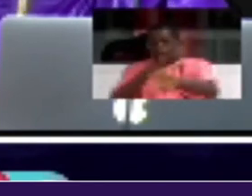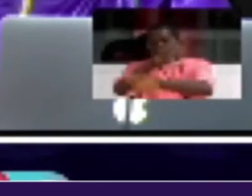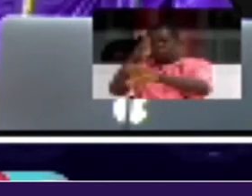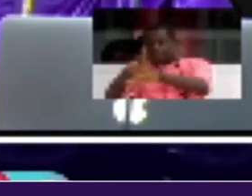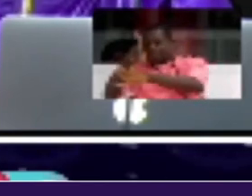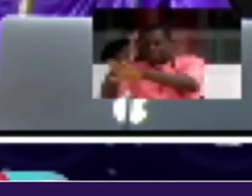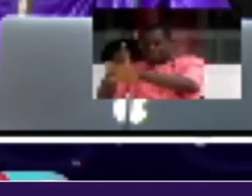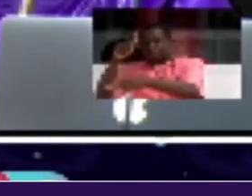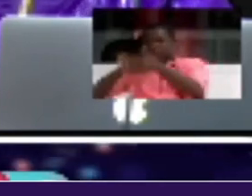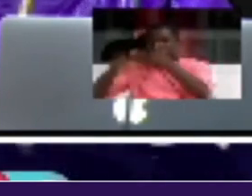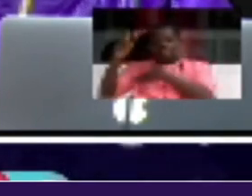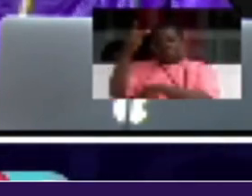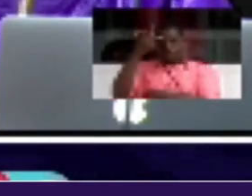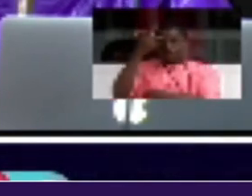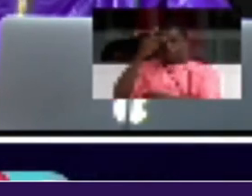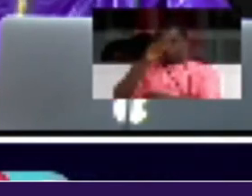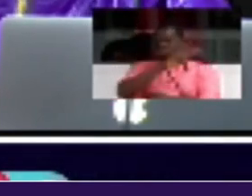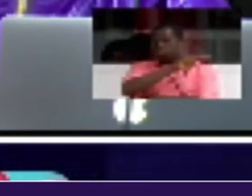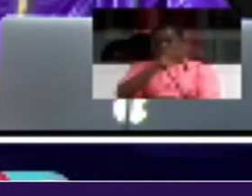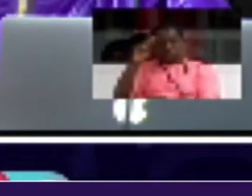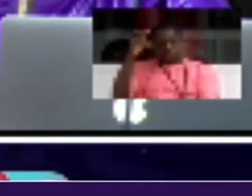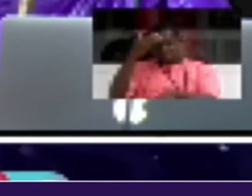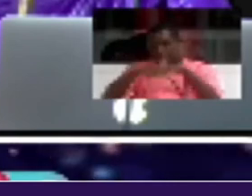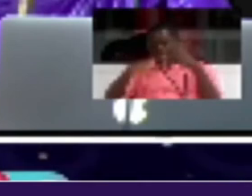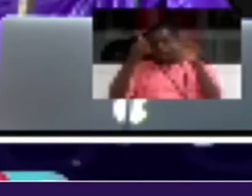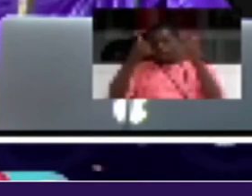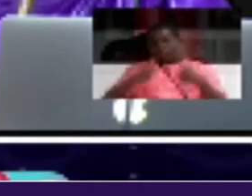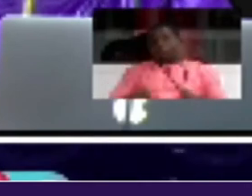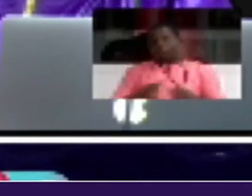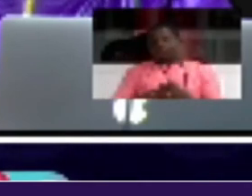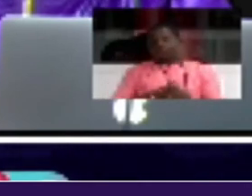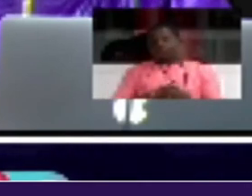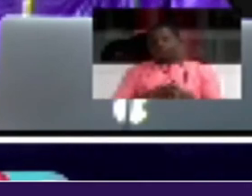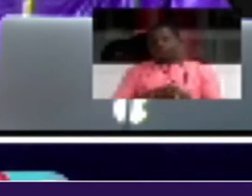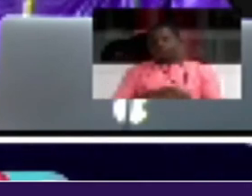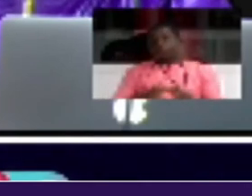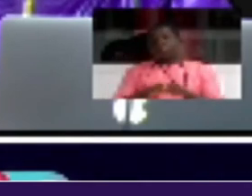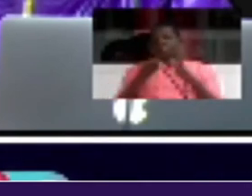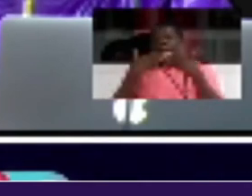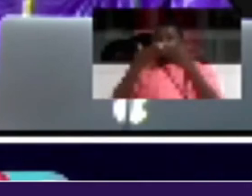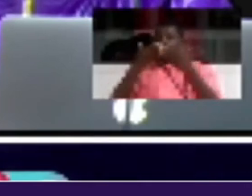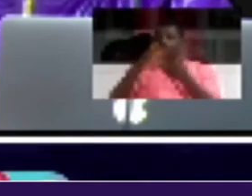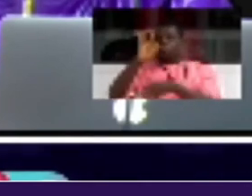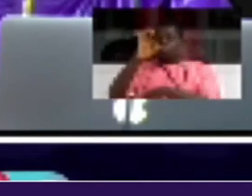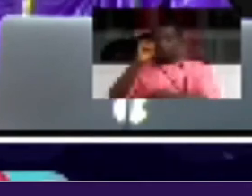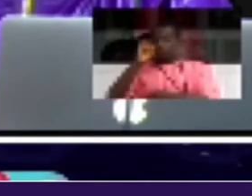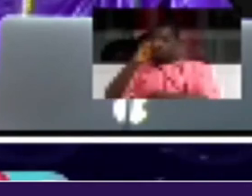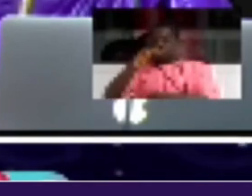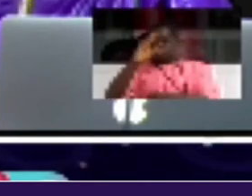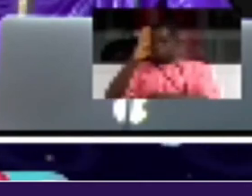have never happened. Have you been told that Tumbul Tamba and Sanamajang would be your commander?